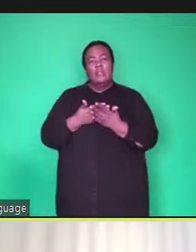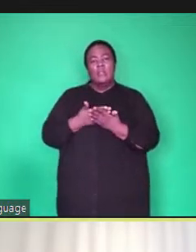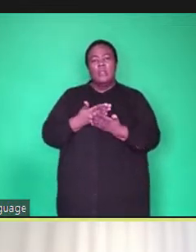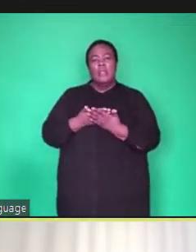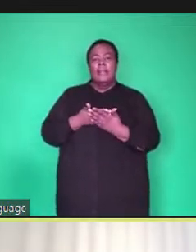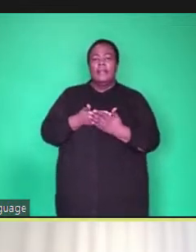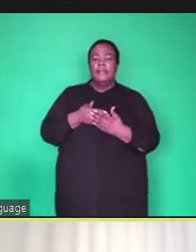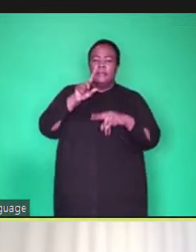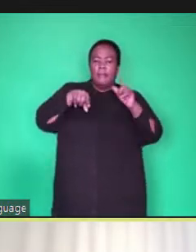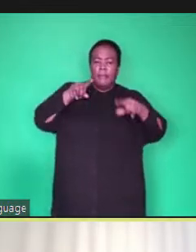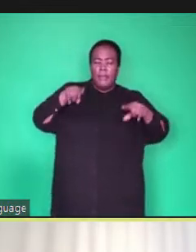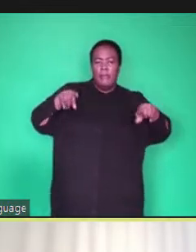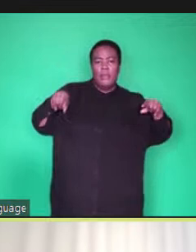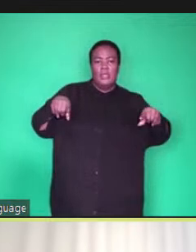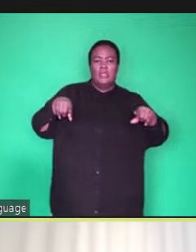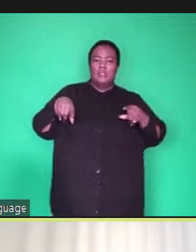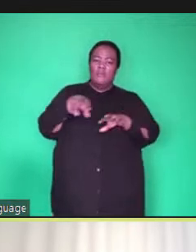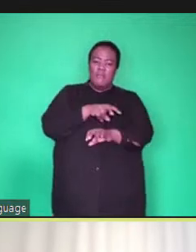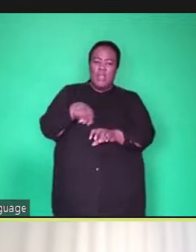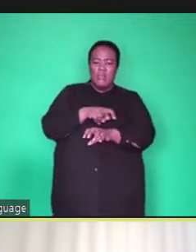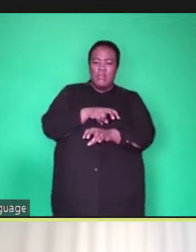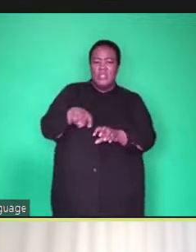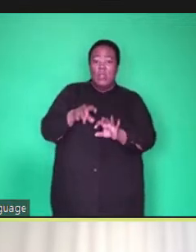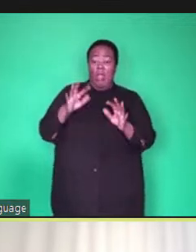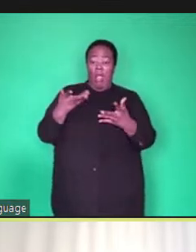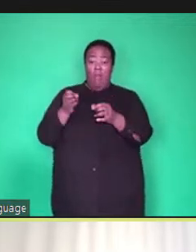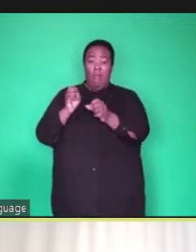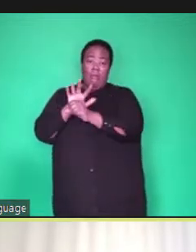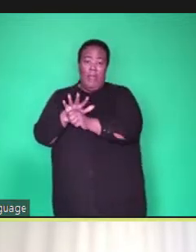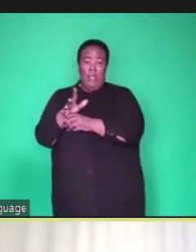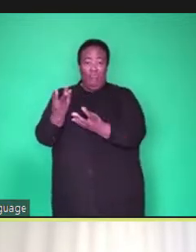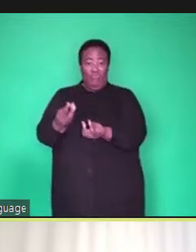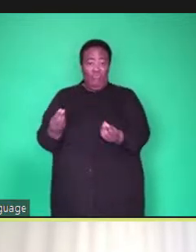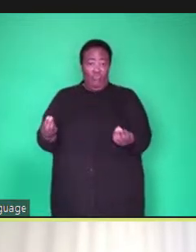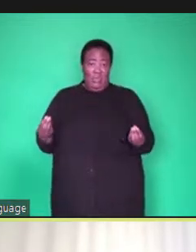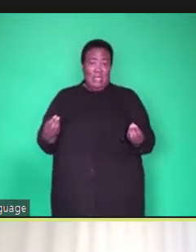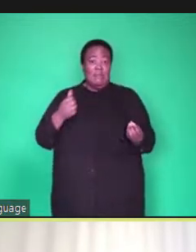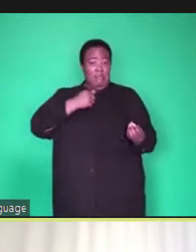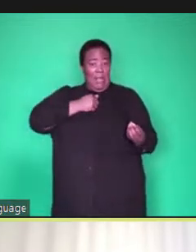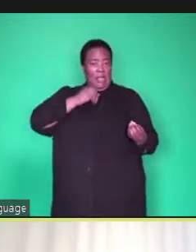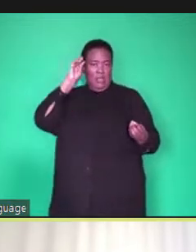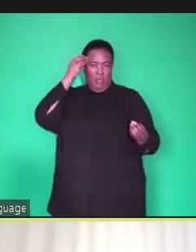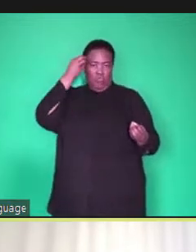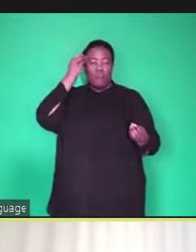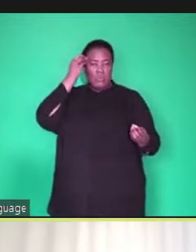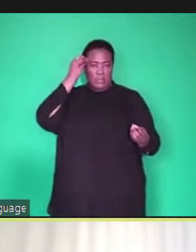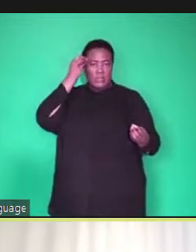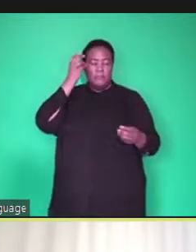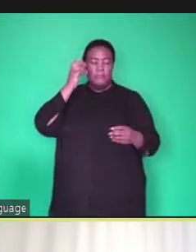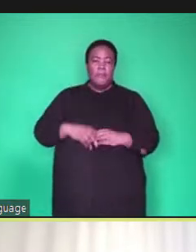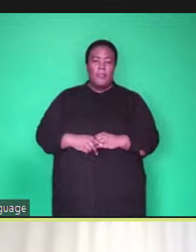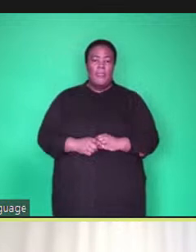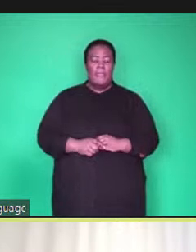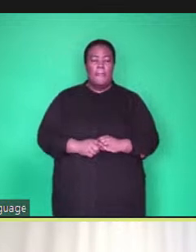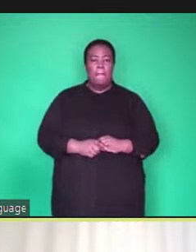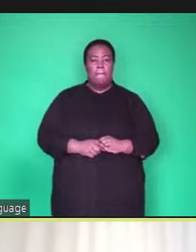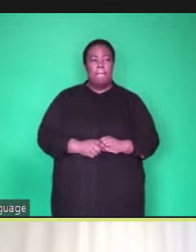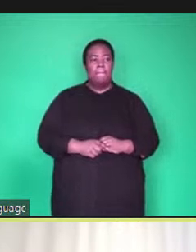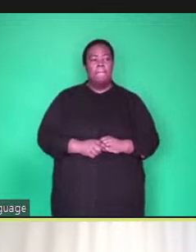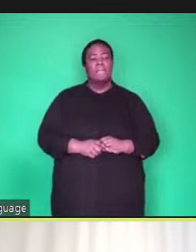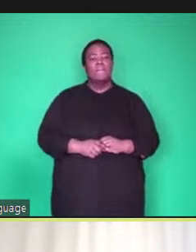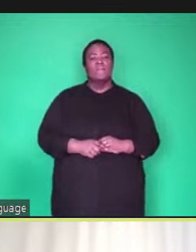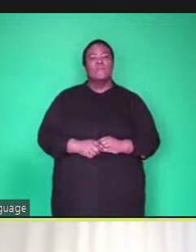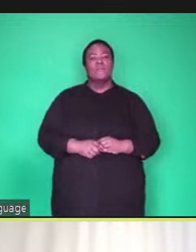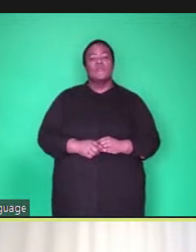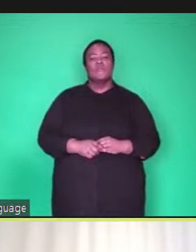dynamics of migration and what they mean for children, which of course is my interest. What it enabled